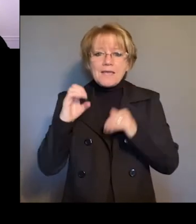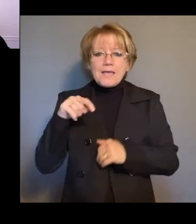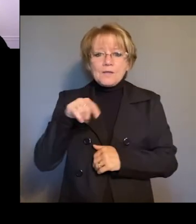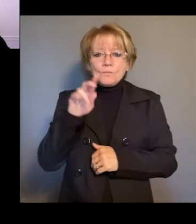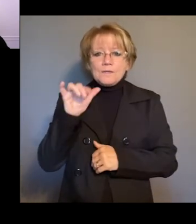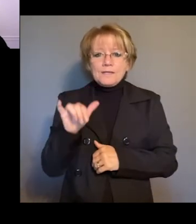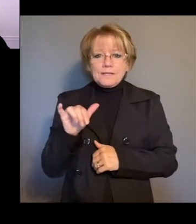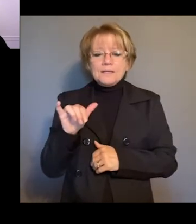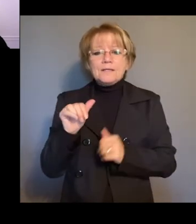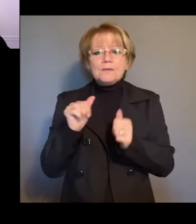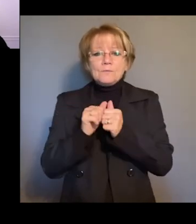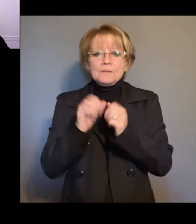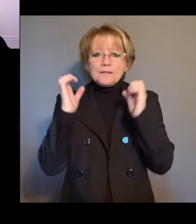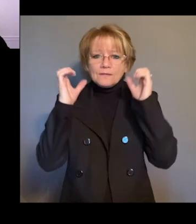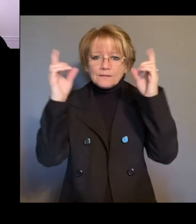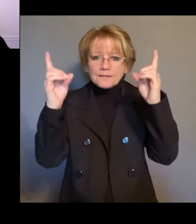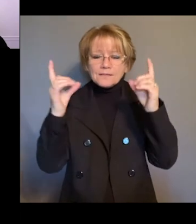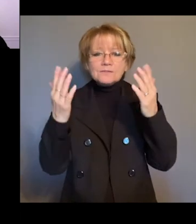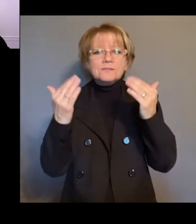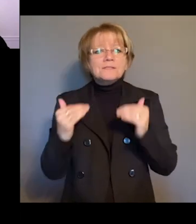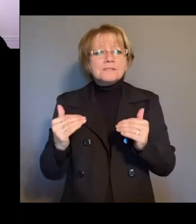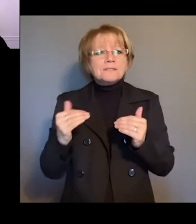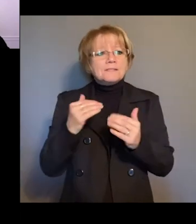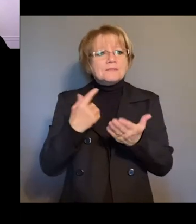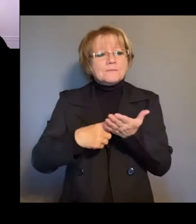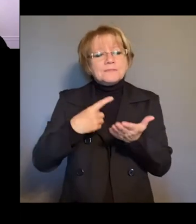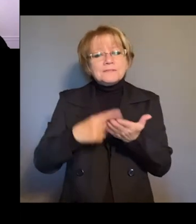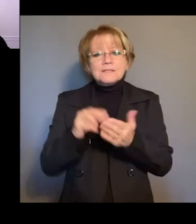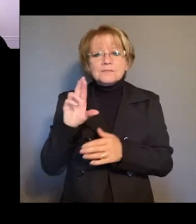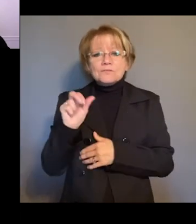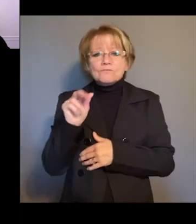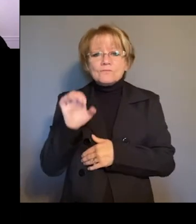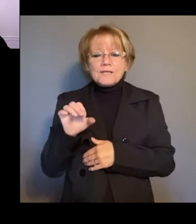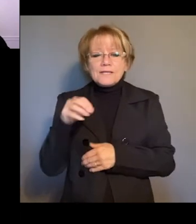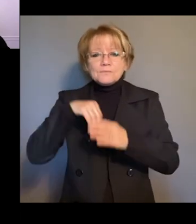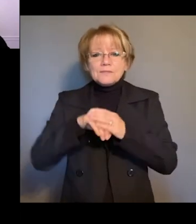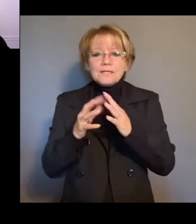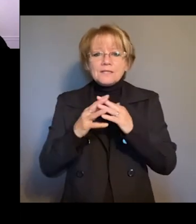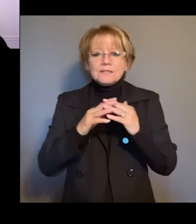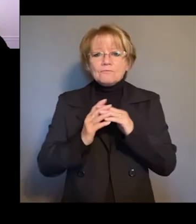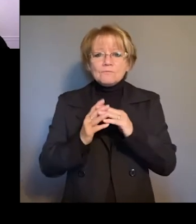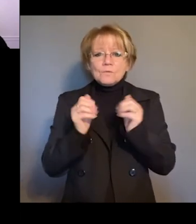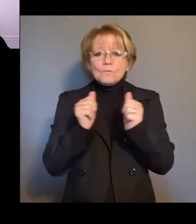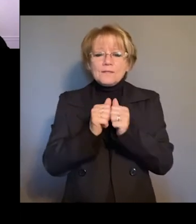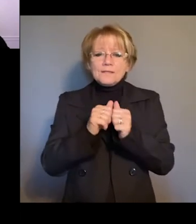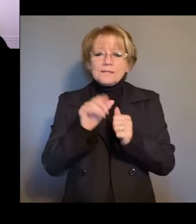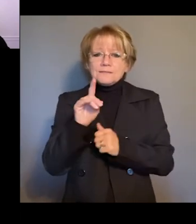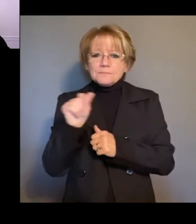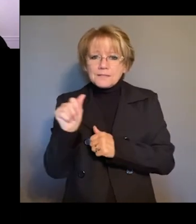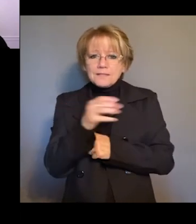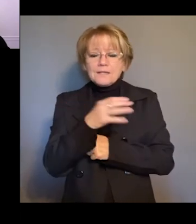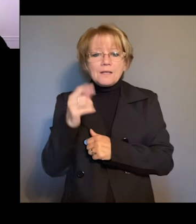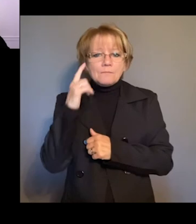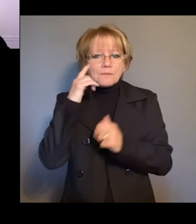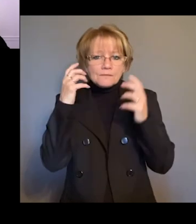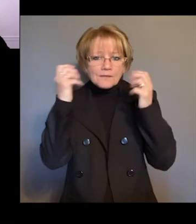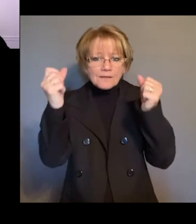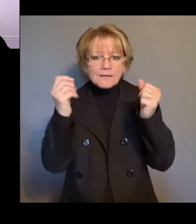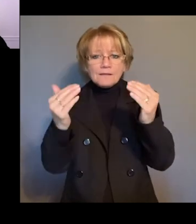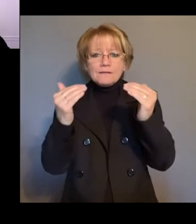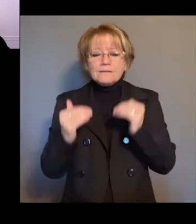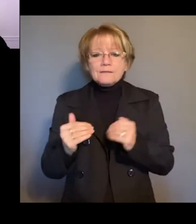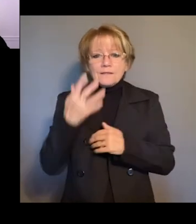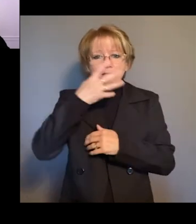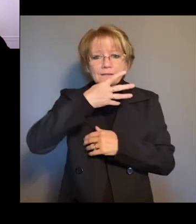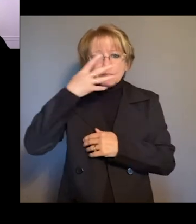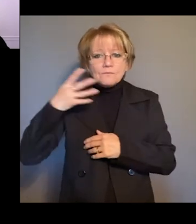education. We spoke about race within the intersections of disability and also in mental health. We spoke about immigration